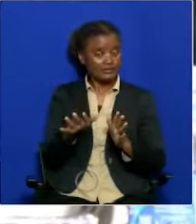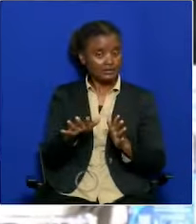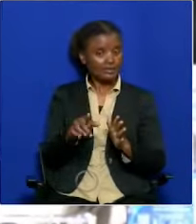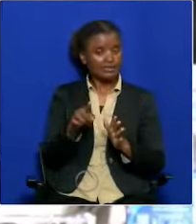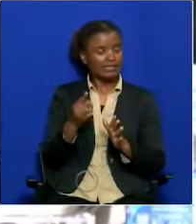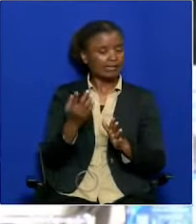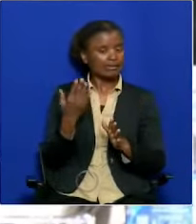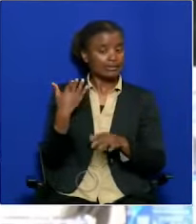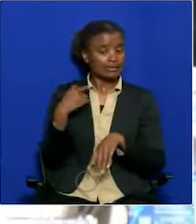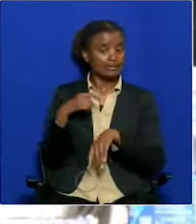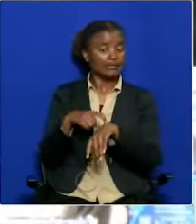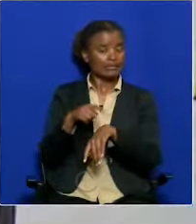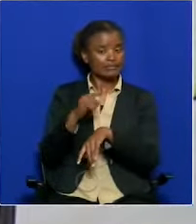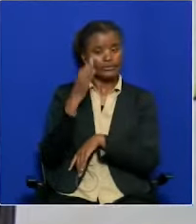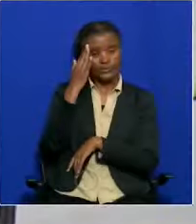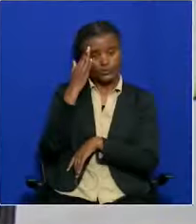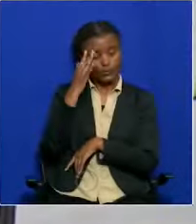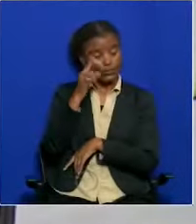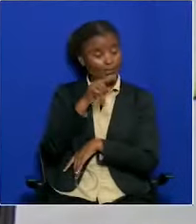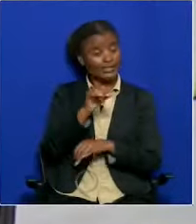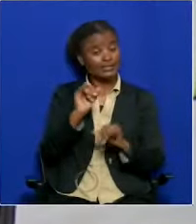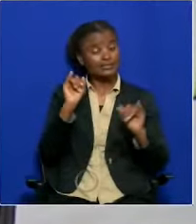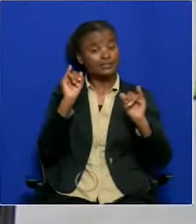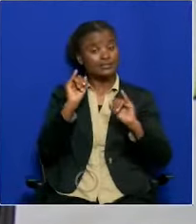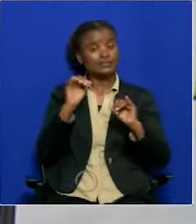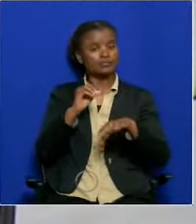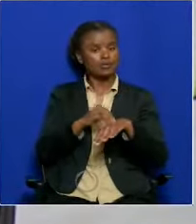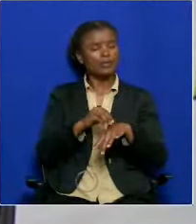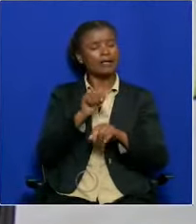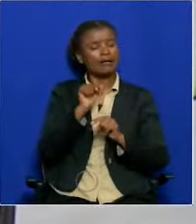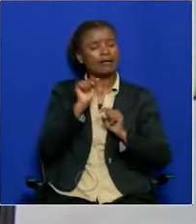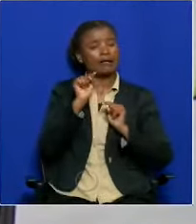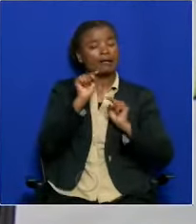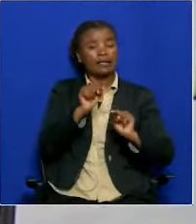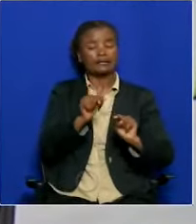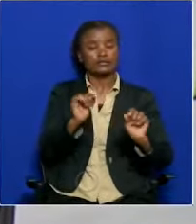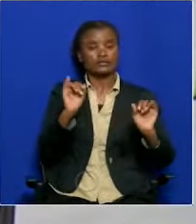is a man who's got serious problems, serious allegations against him.